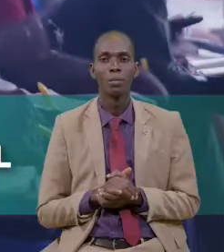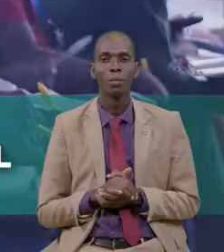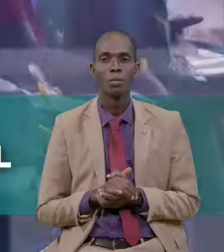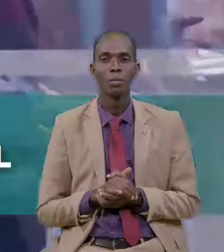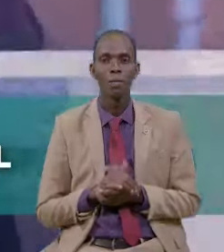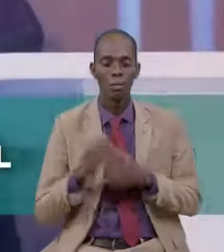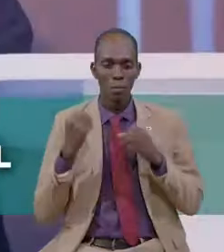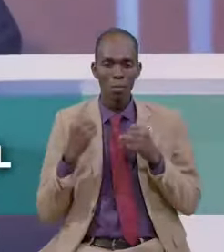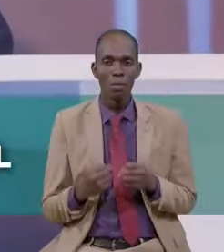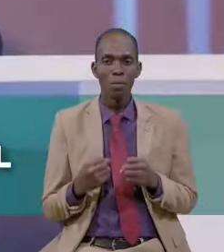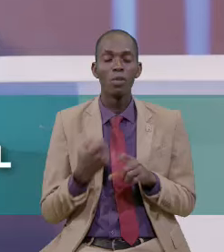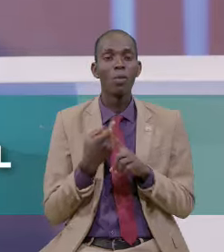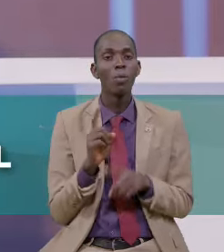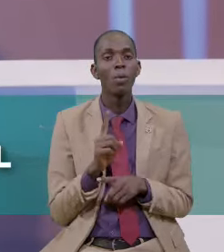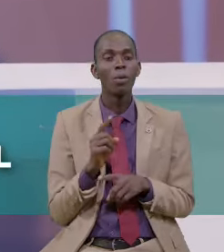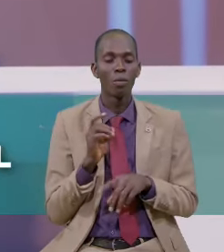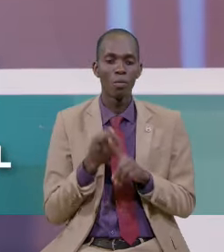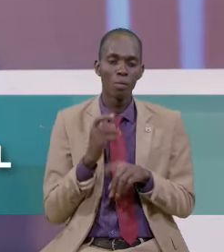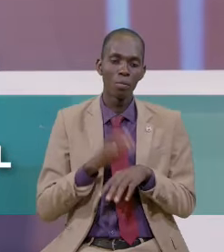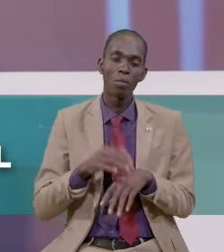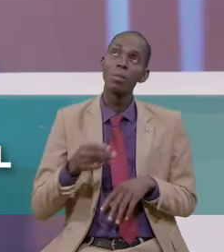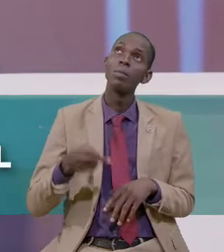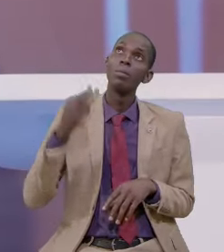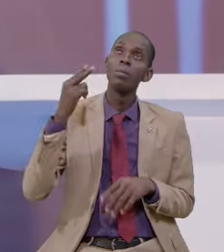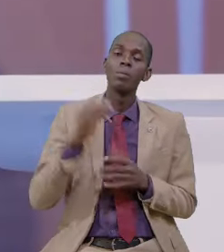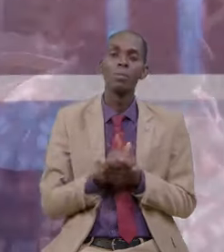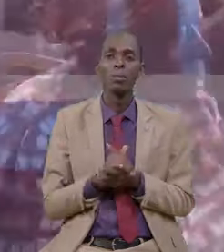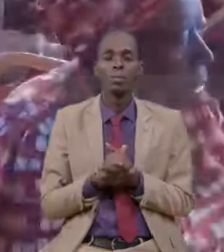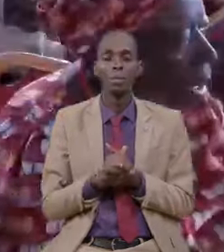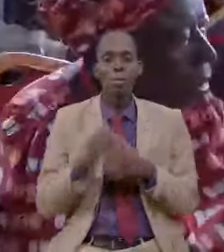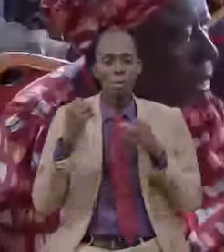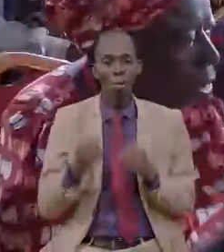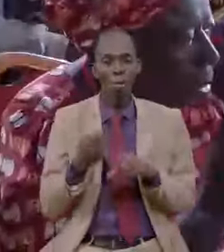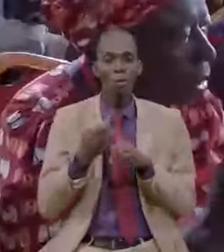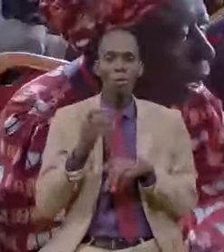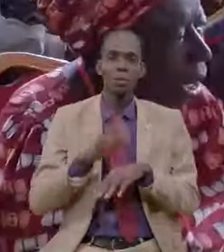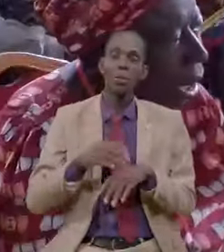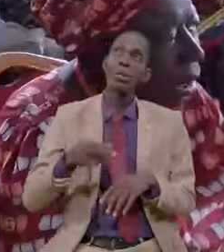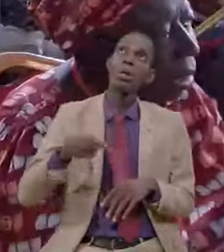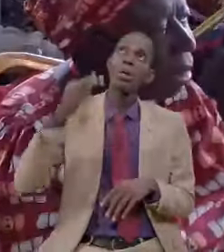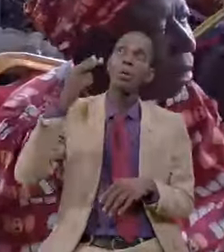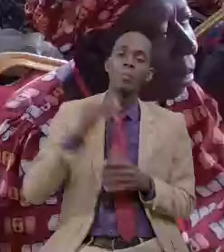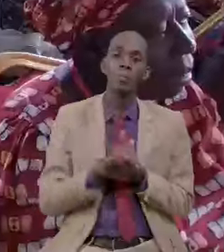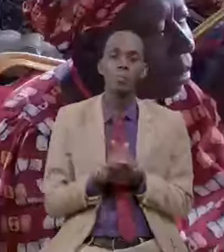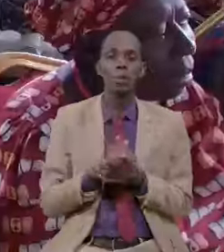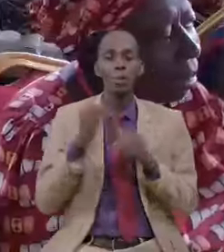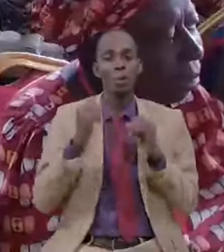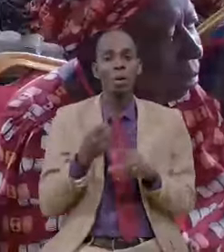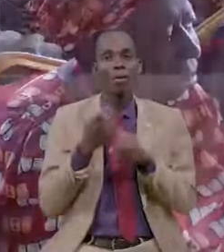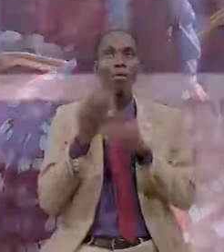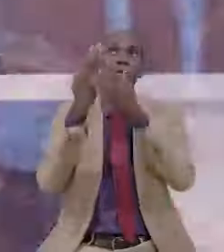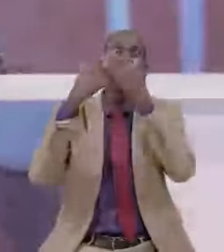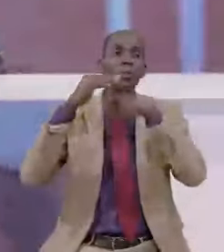Power from where? From high. Say that again. Power. Let your